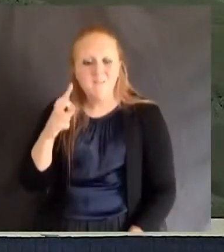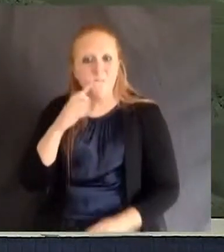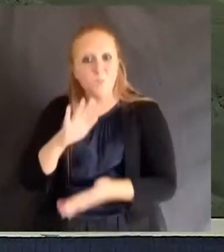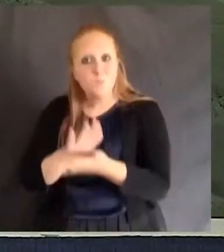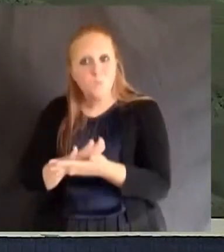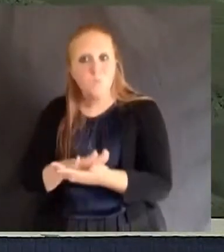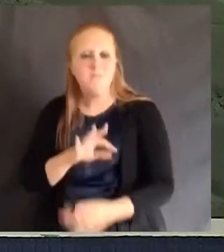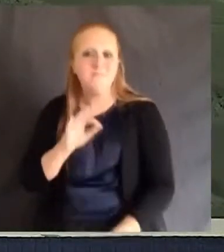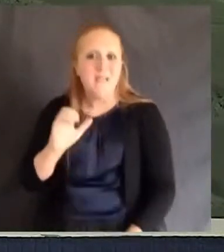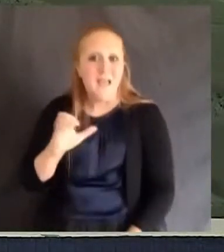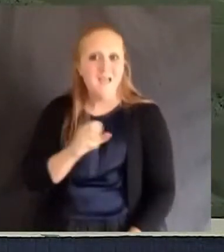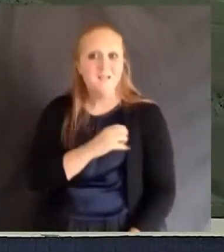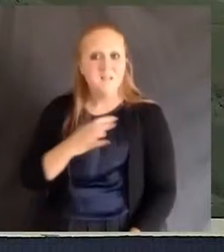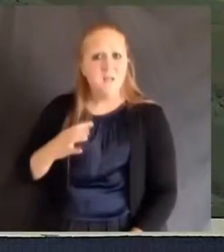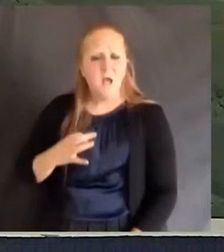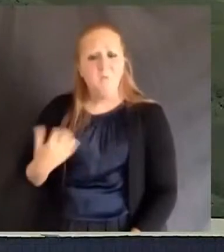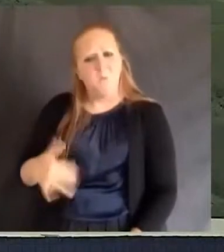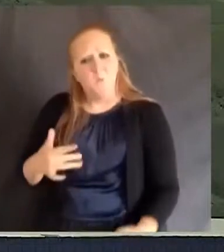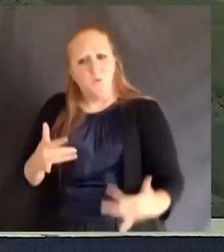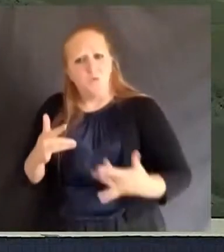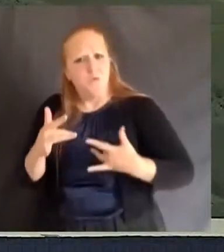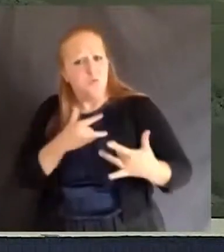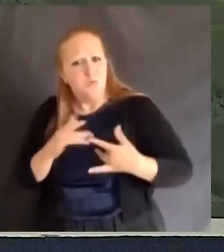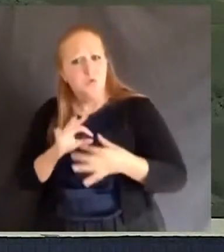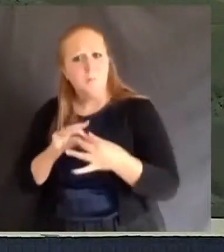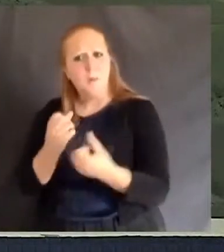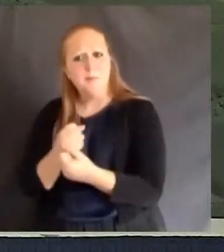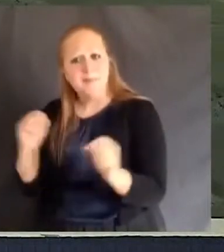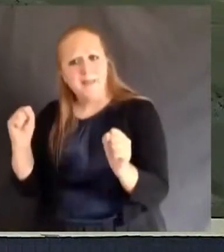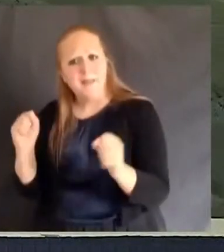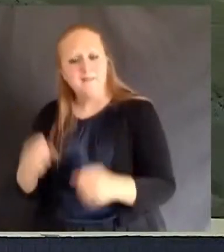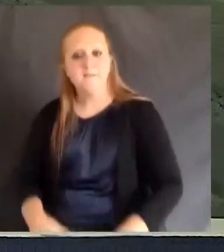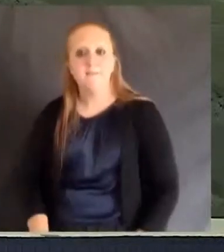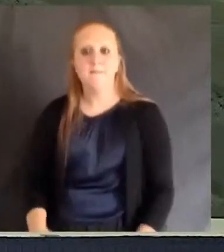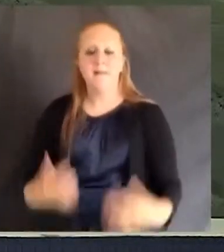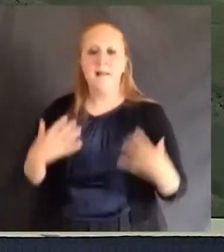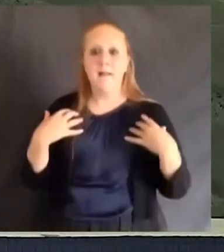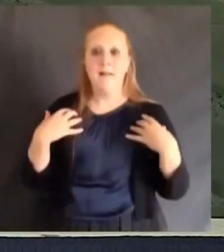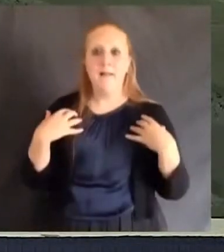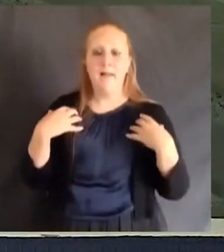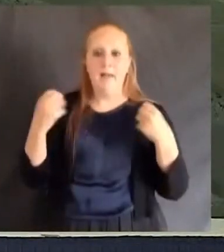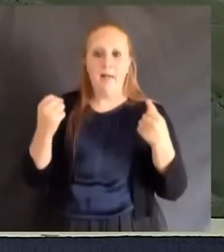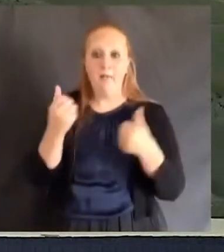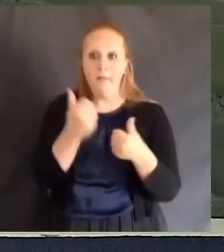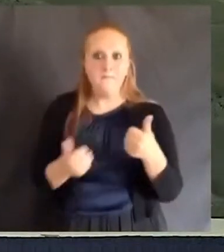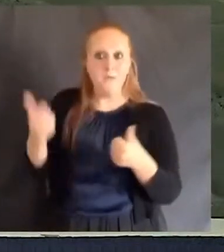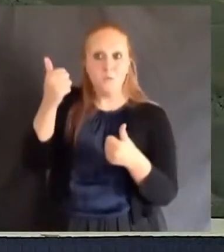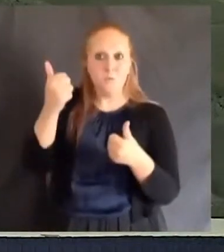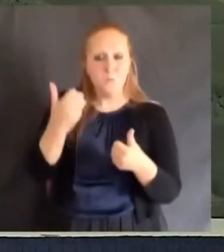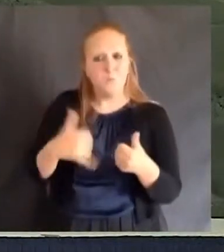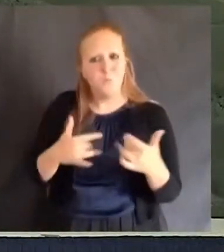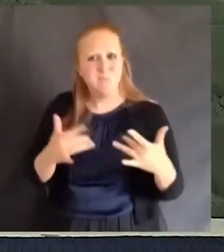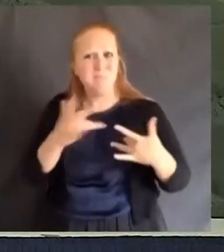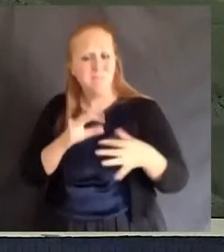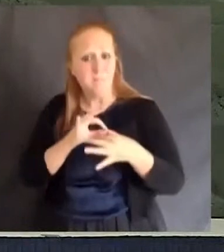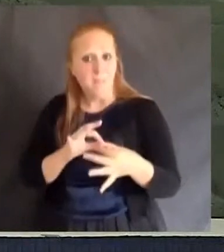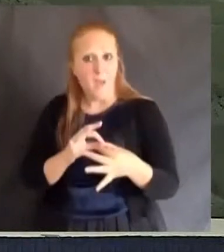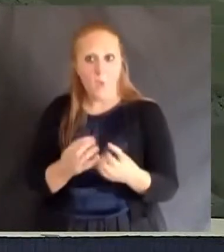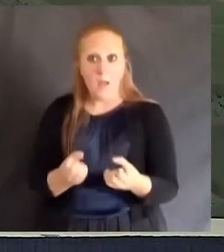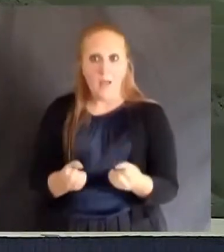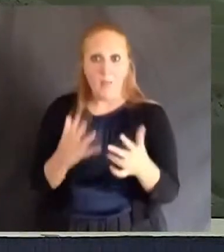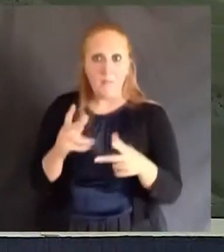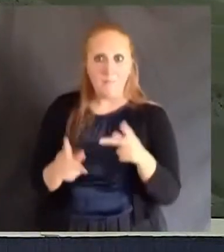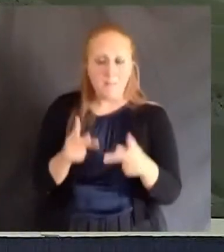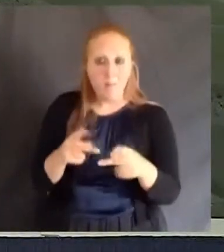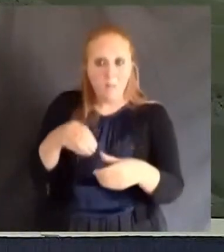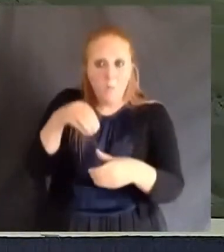of the teachers. The health officials have very strong feelings about the number of